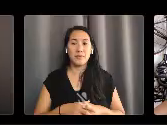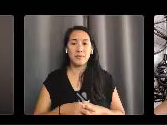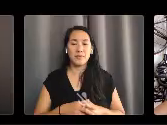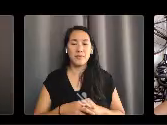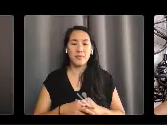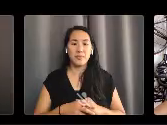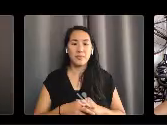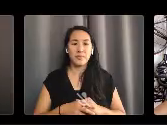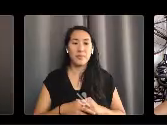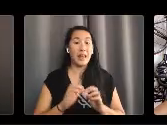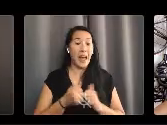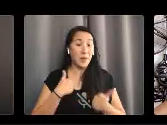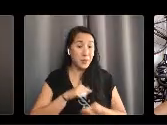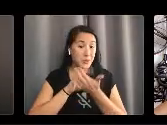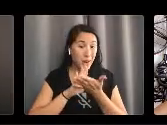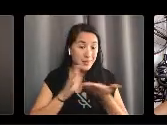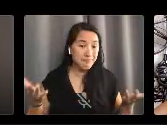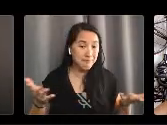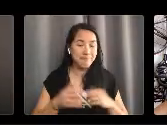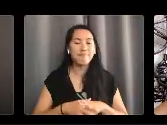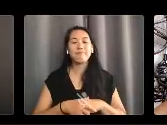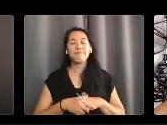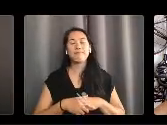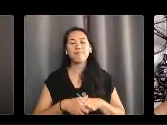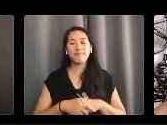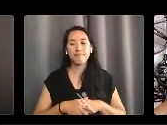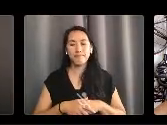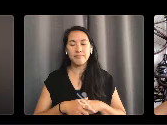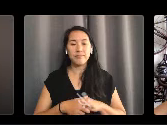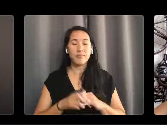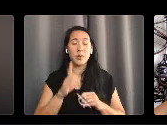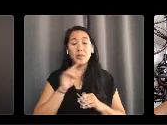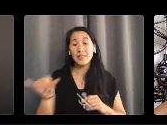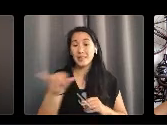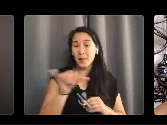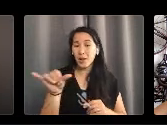Now, how do we address microaggressions? Similar to